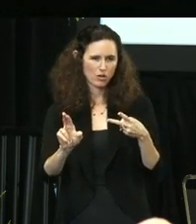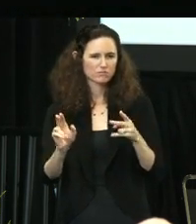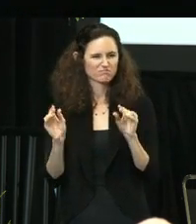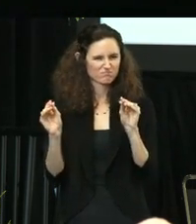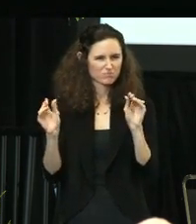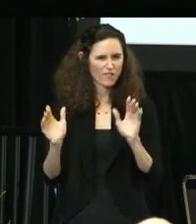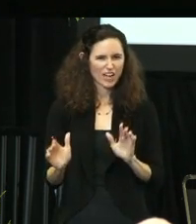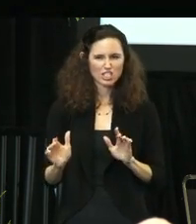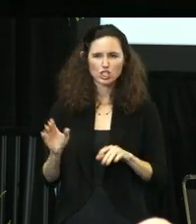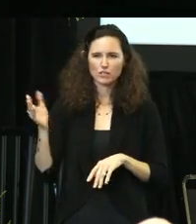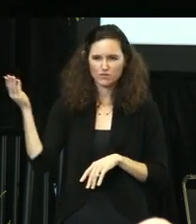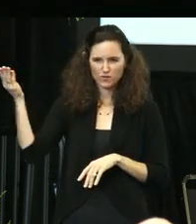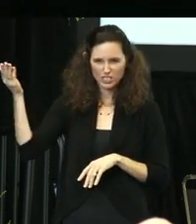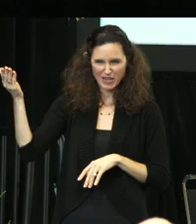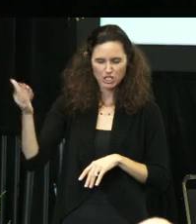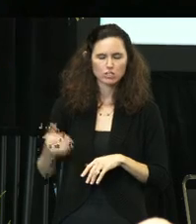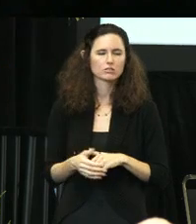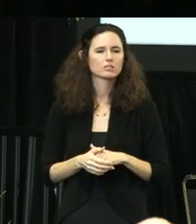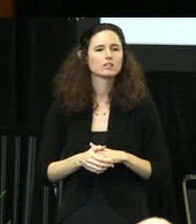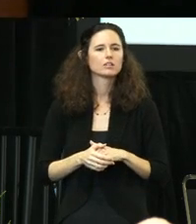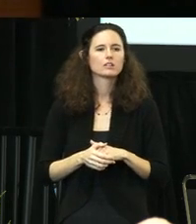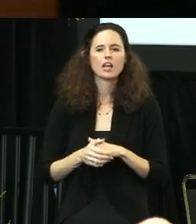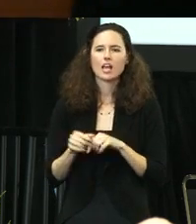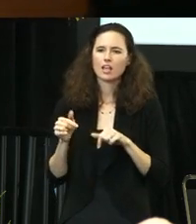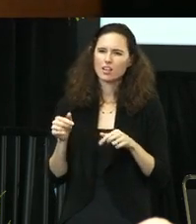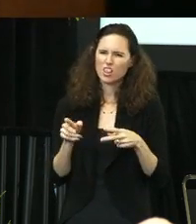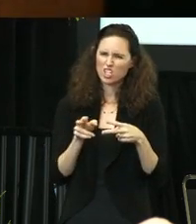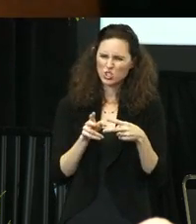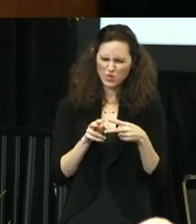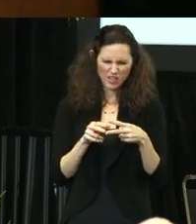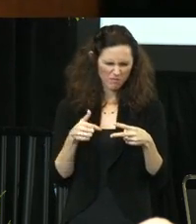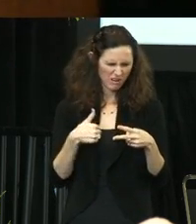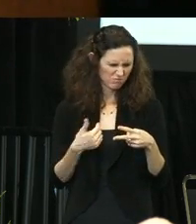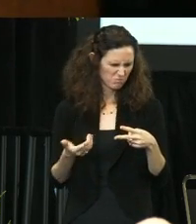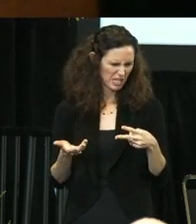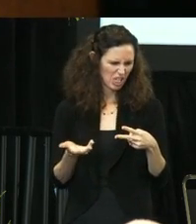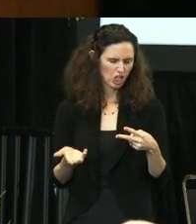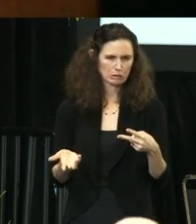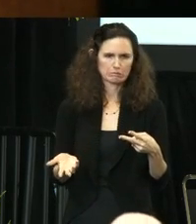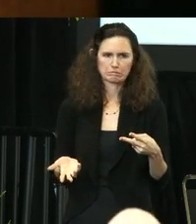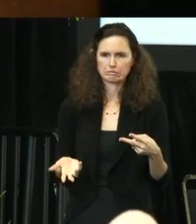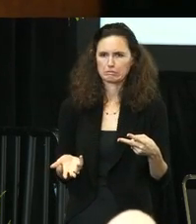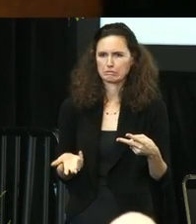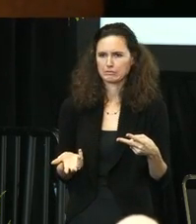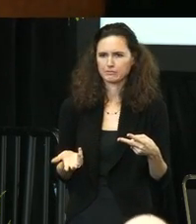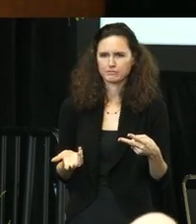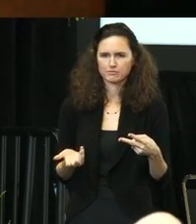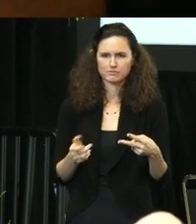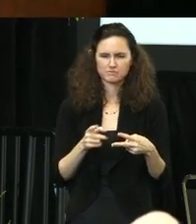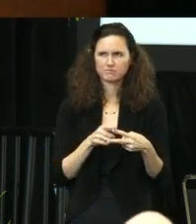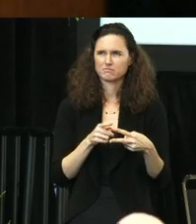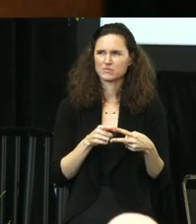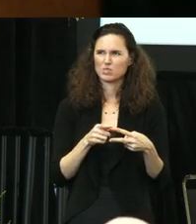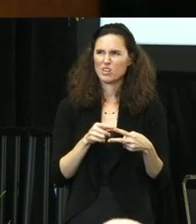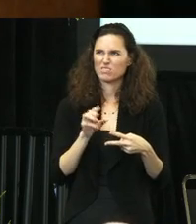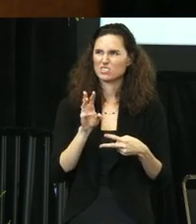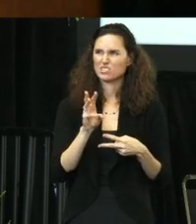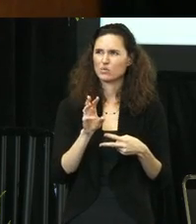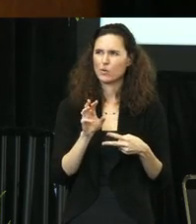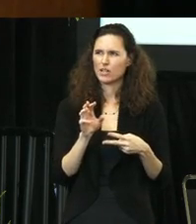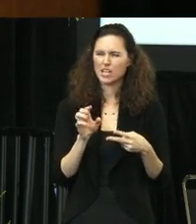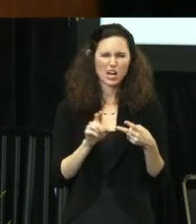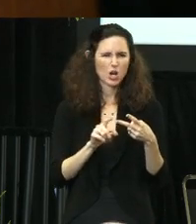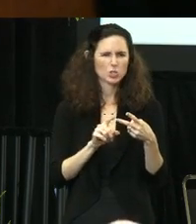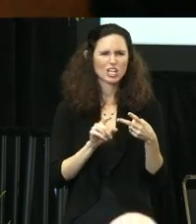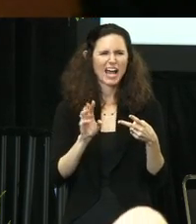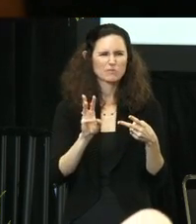Campus, have been at FSCJ, Chad's been here for 6-7 years,